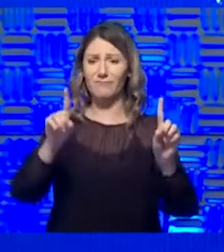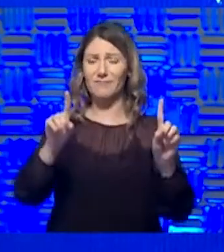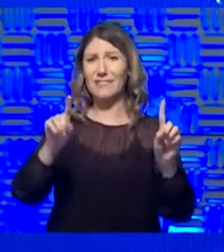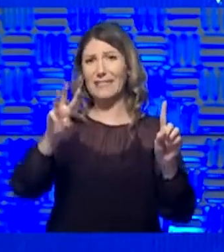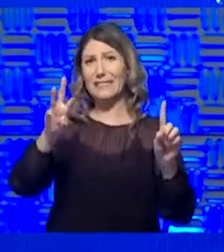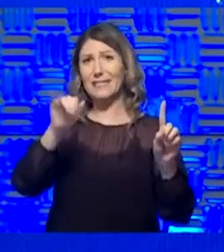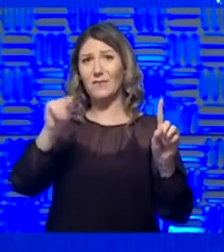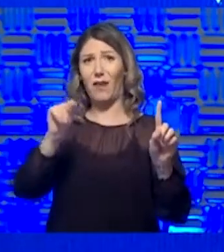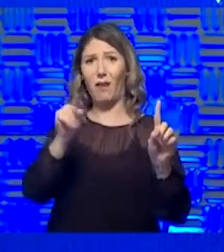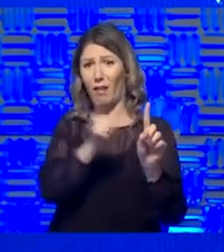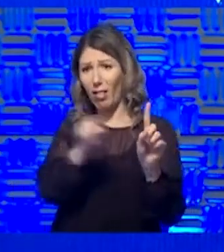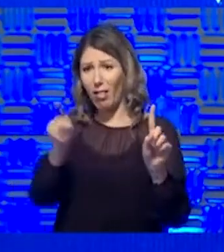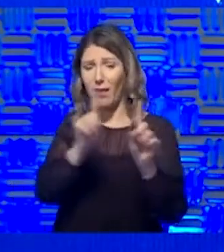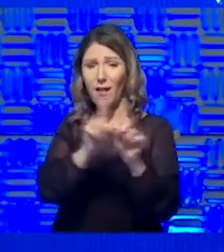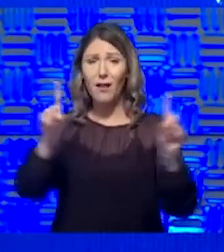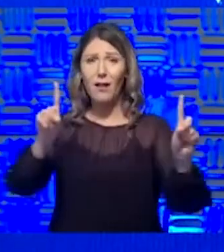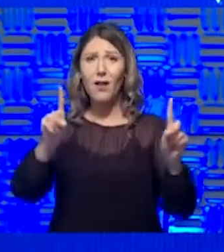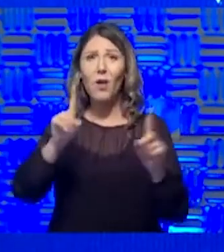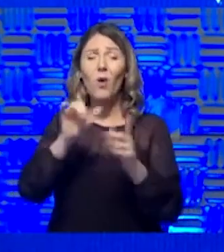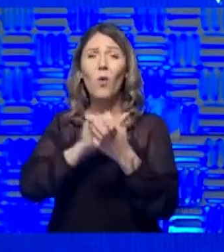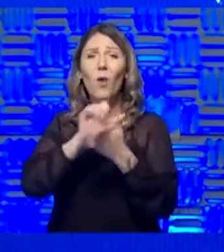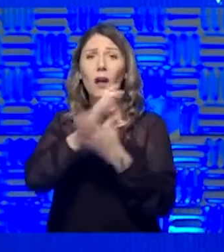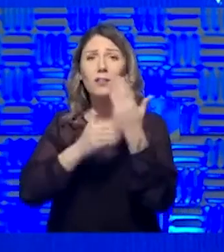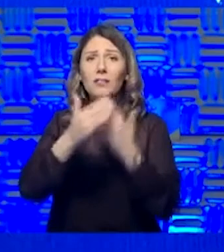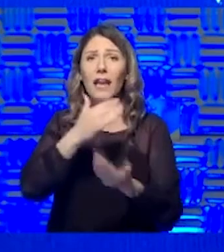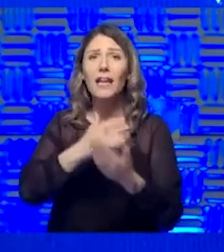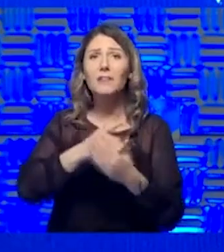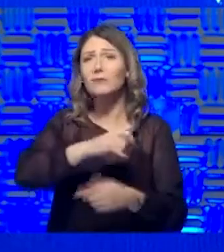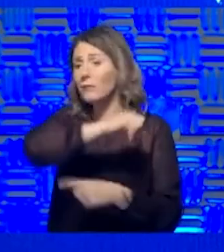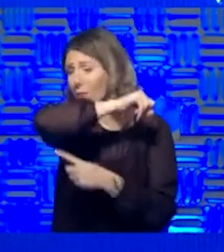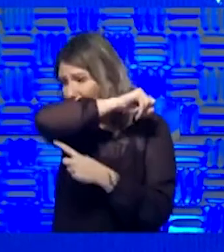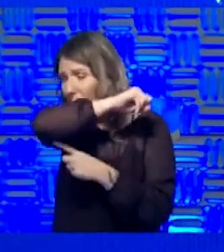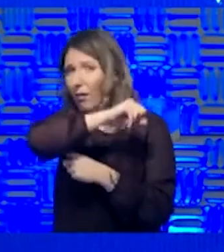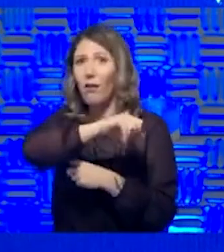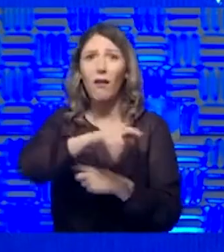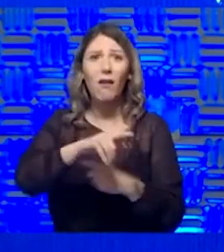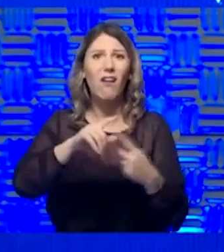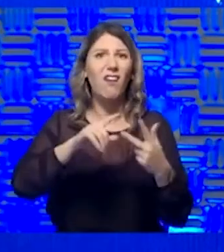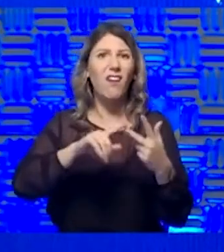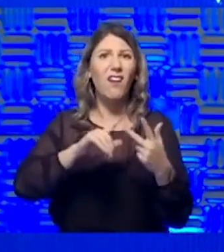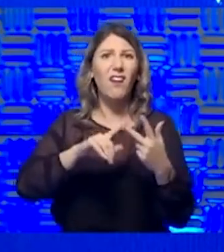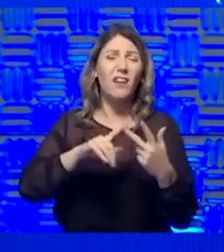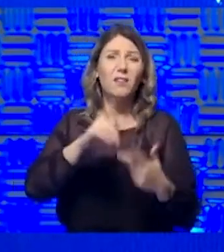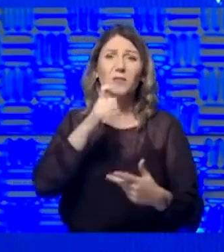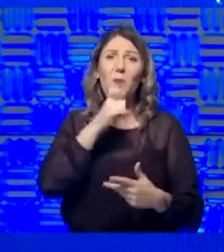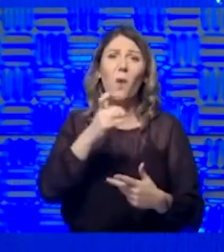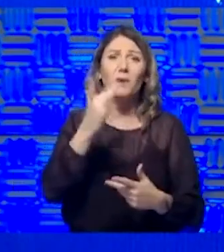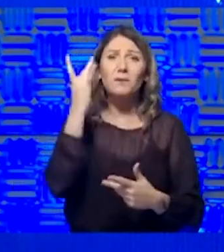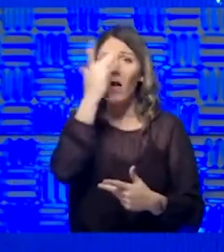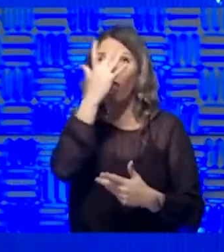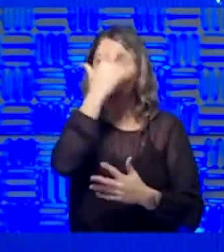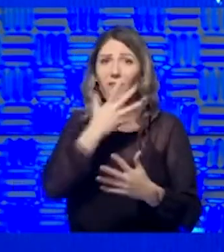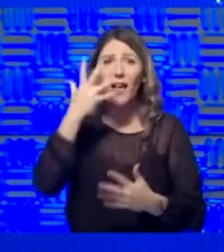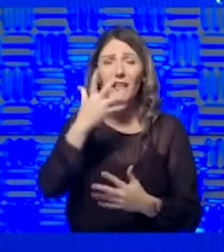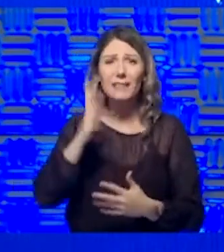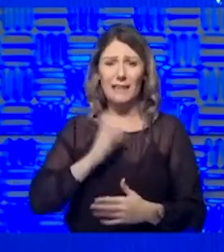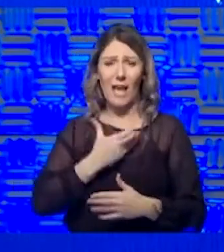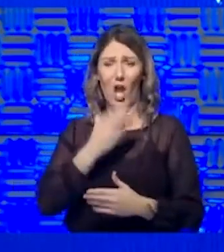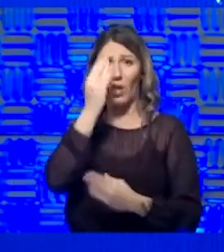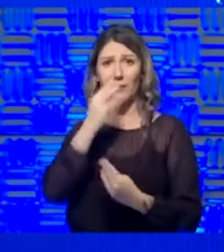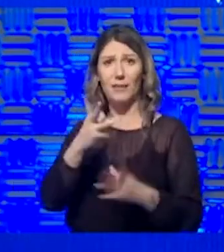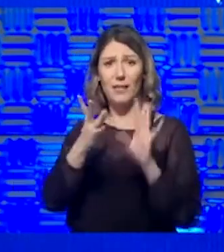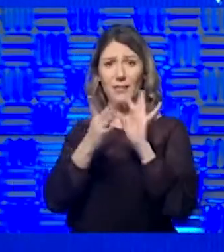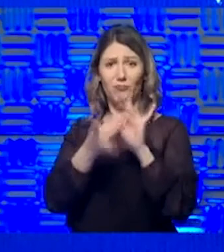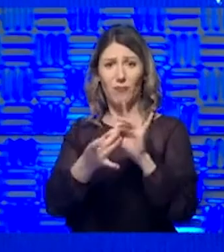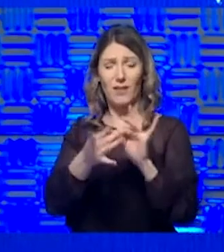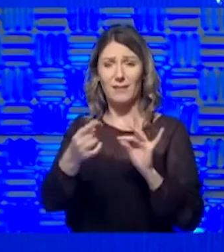your hands, coughing to your elbow, don't touch your face. And we know that because our data says that. So let's figure out what's around that